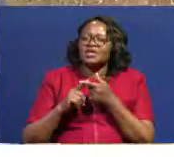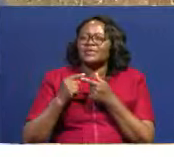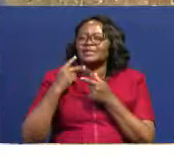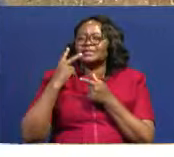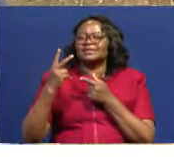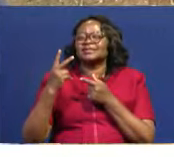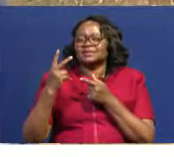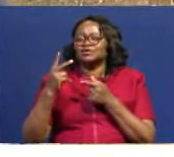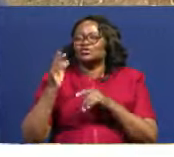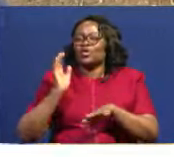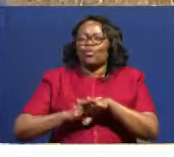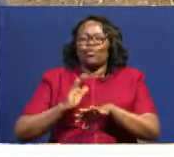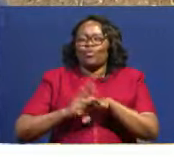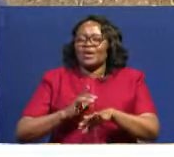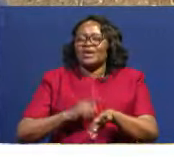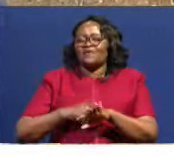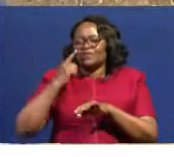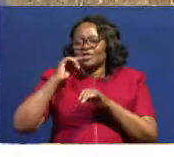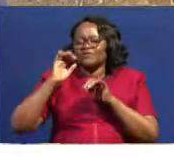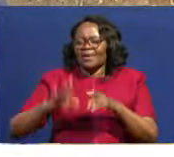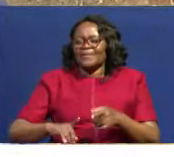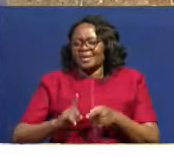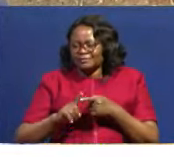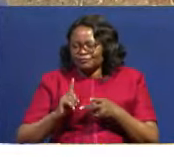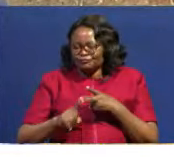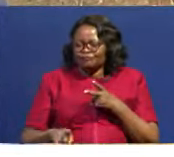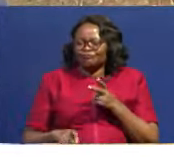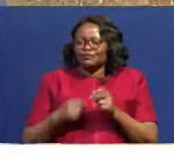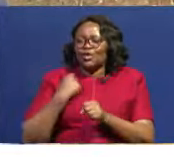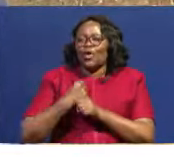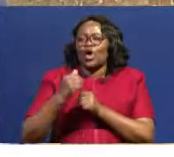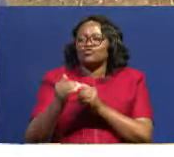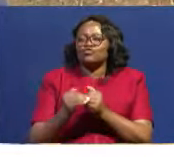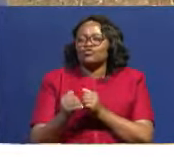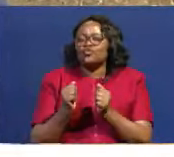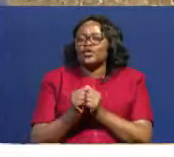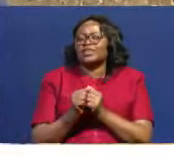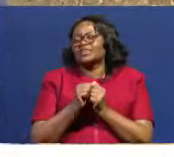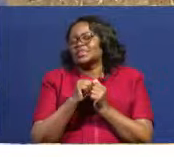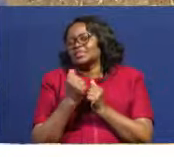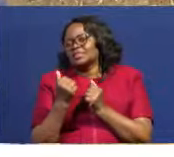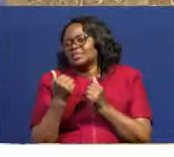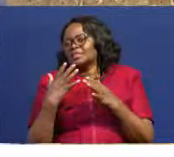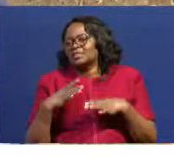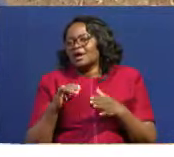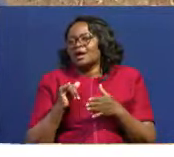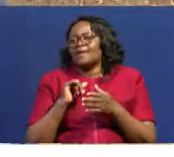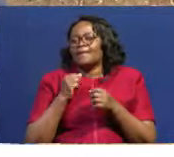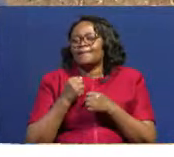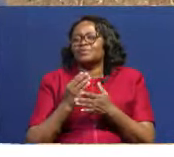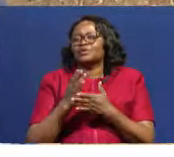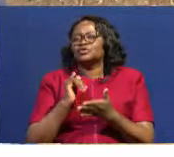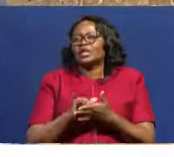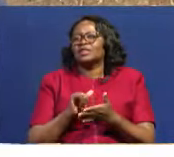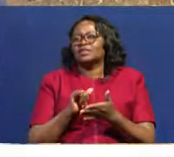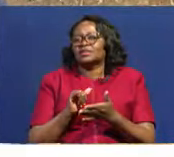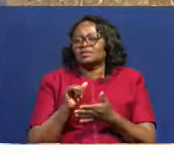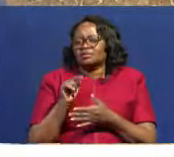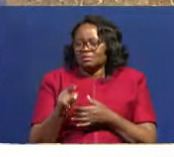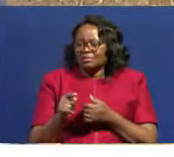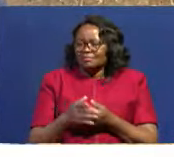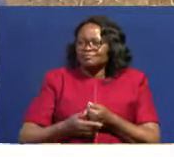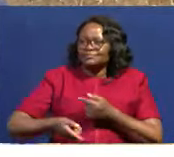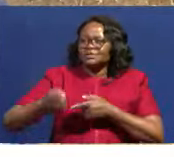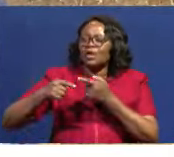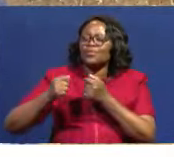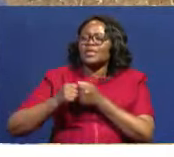to exciting times for the farmer. Then we also working closely with aggregators so that we can make sure the aggregators